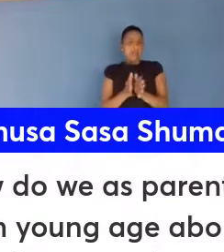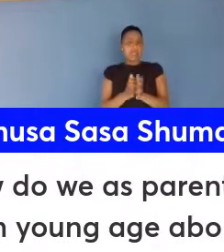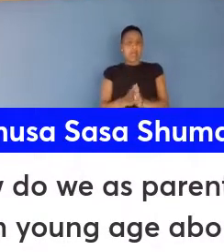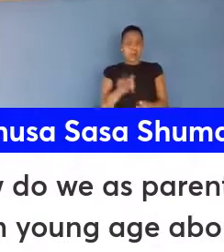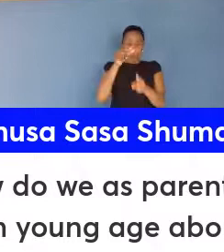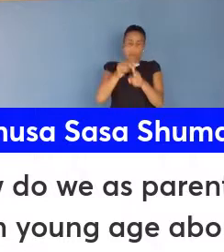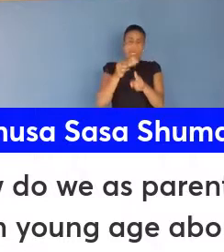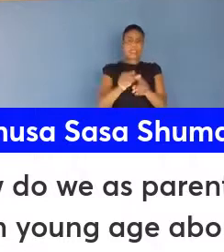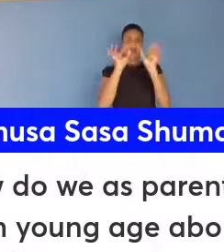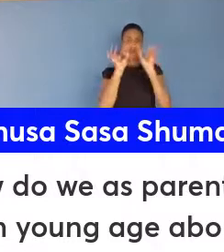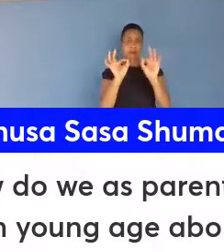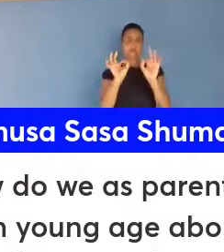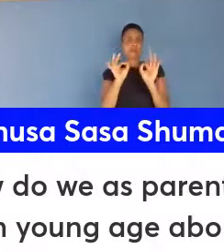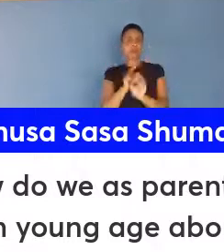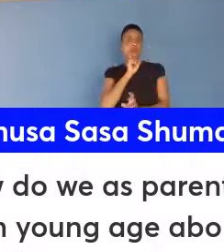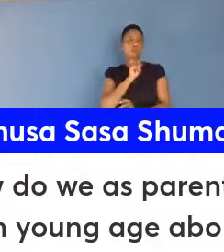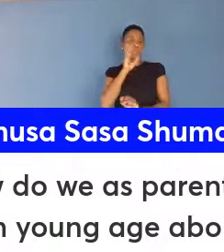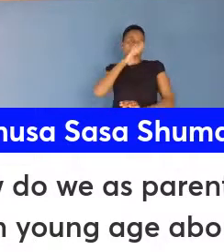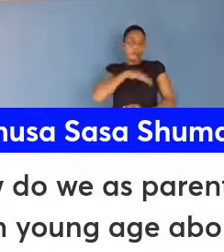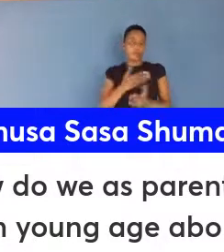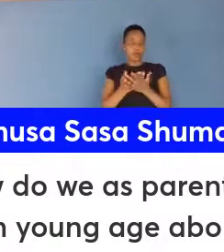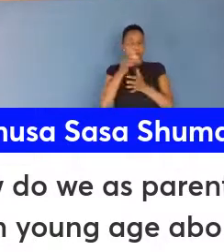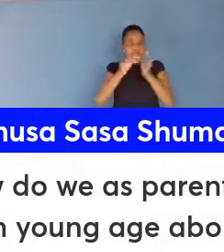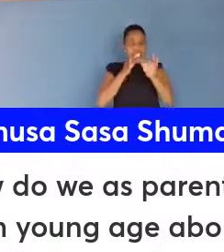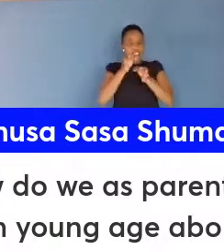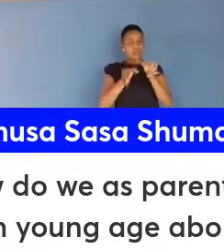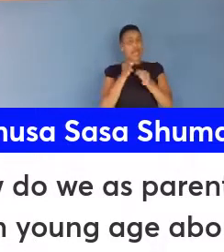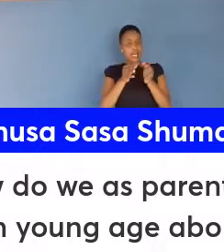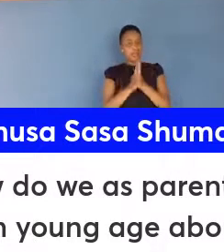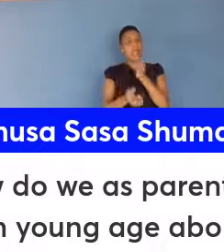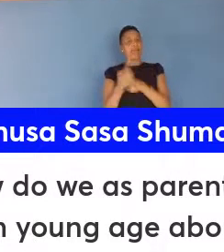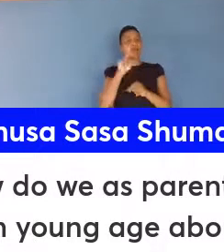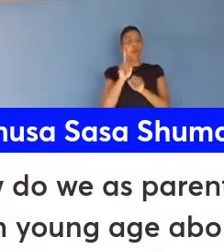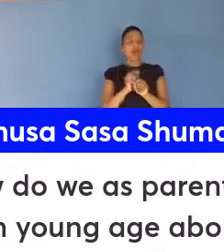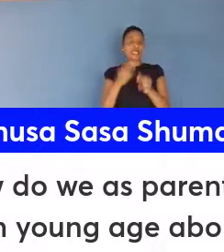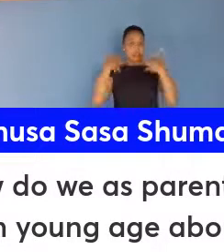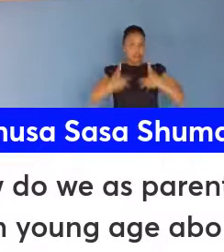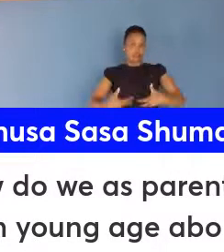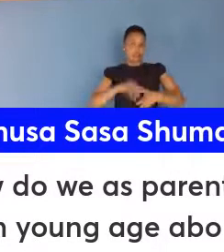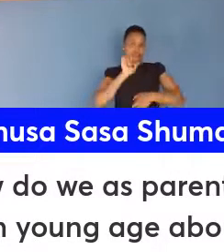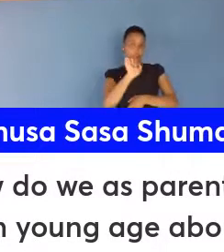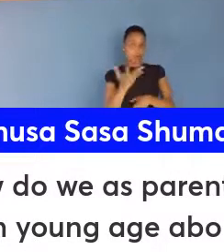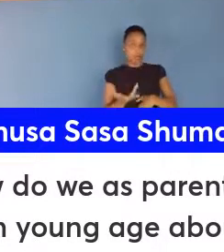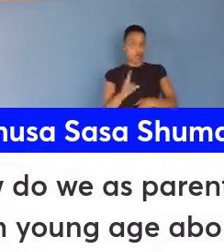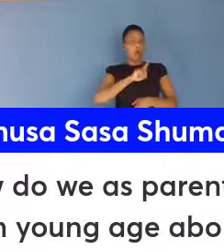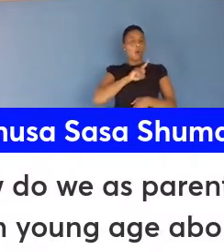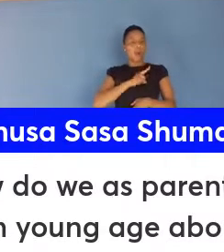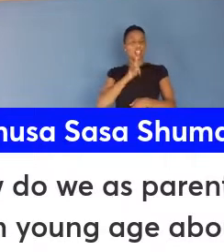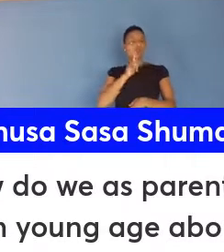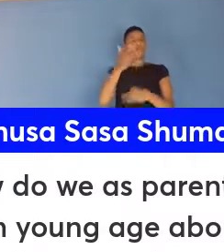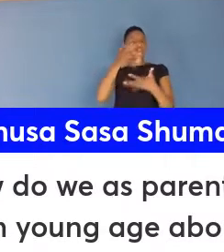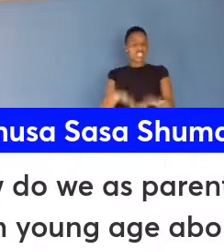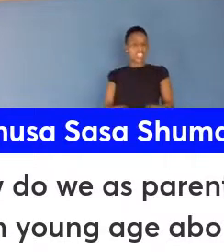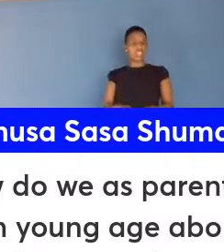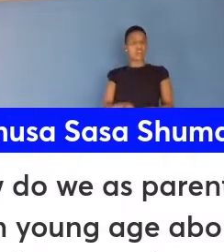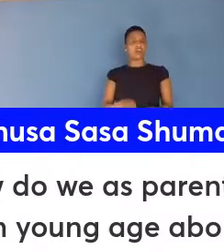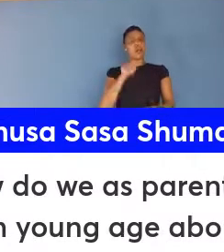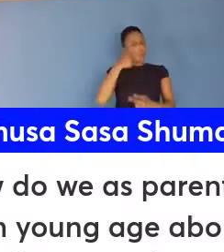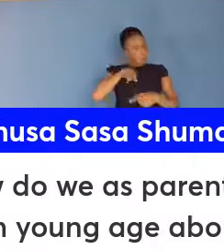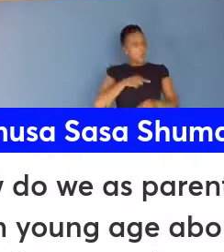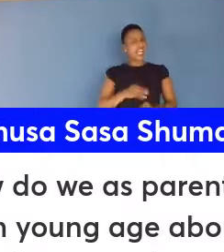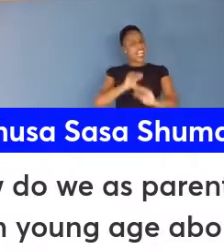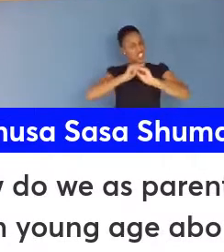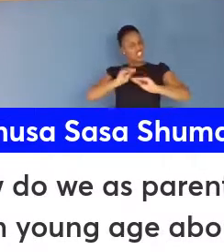to explain what transpired to them because they've been told this is, we are teaching you